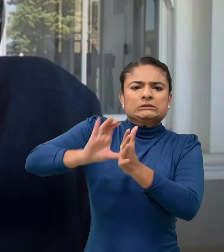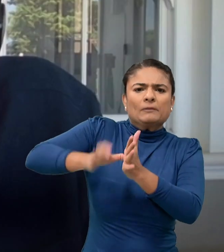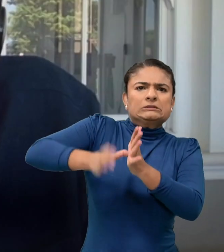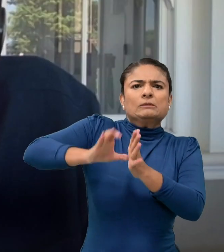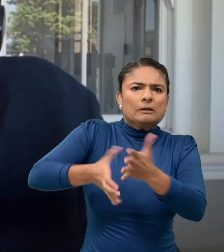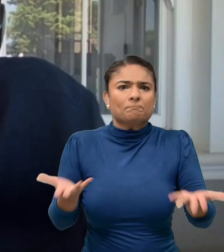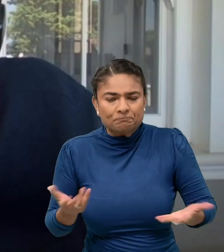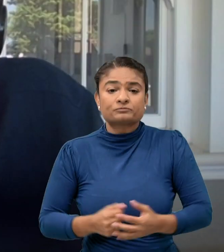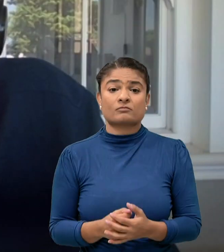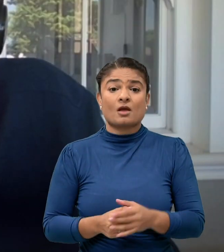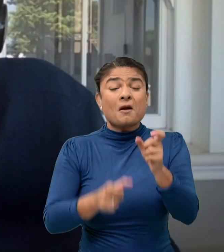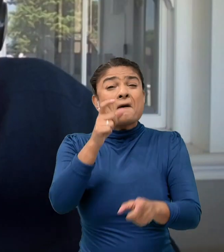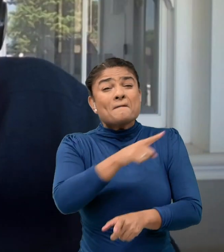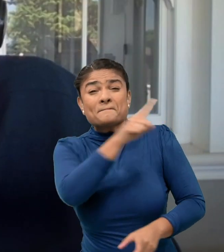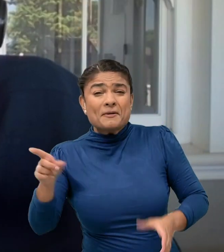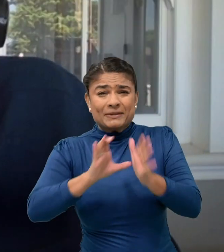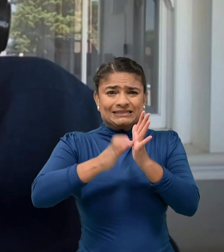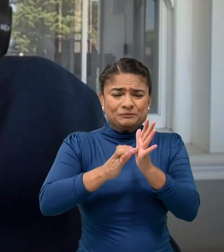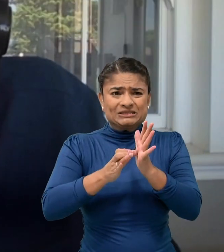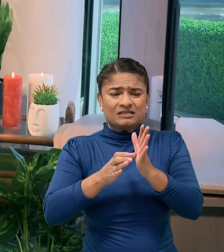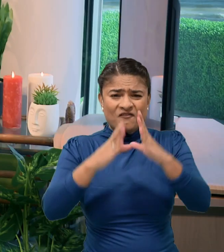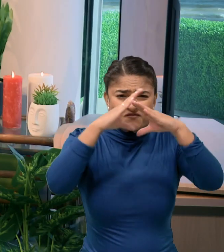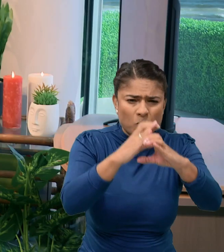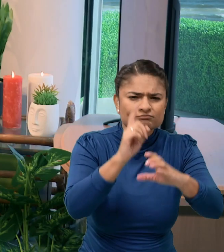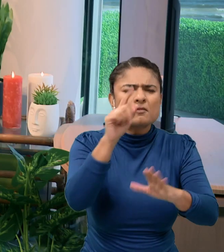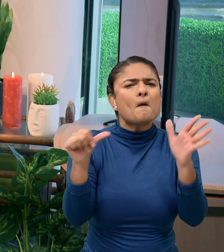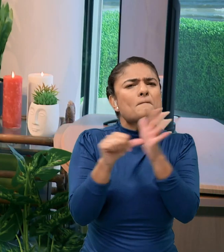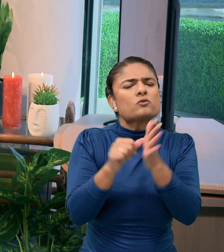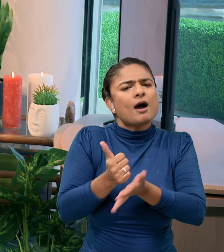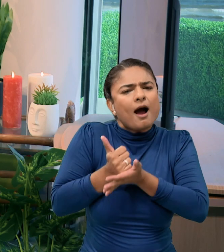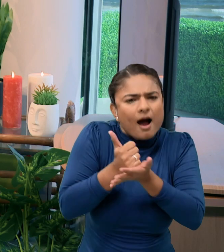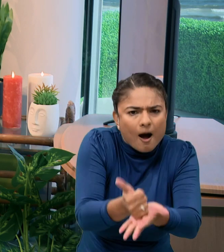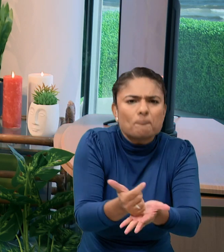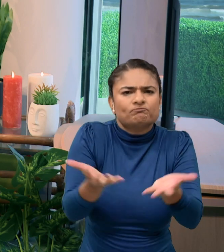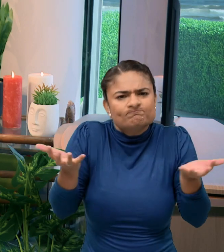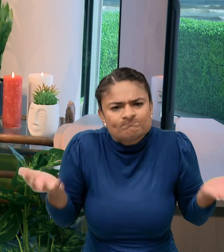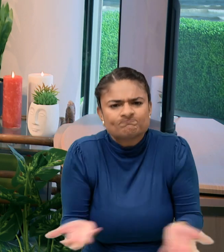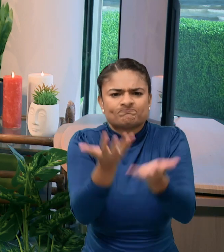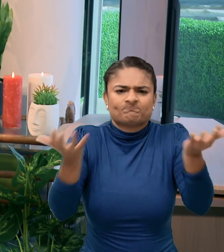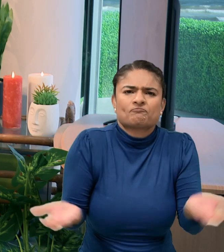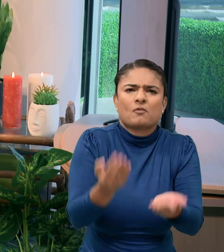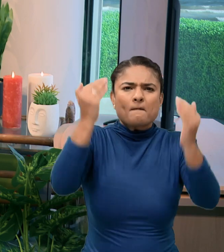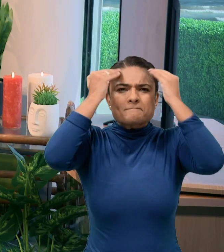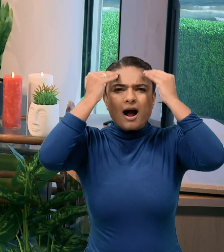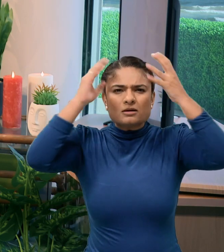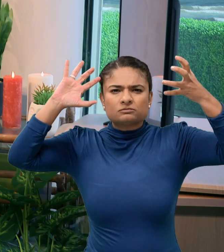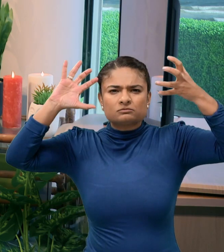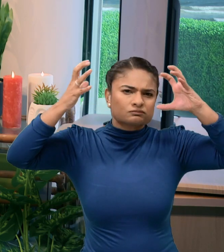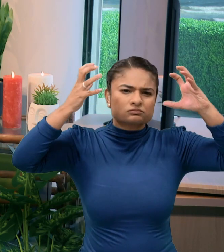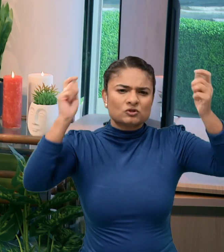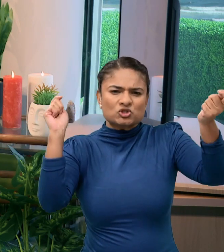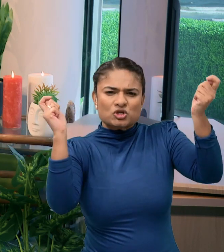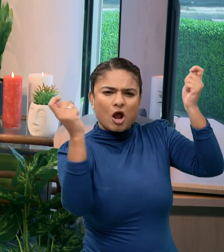those persons of disability and helping them to find, you can't give it to them, helping them to find a